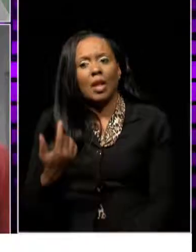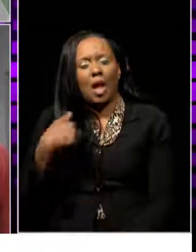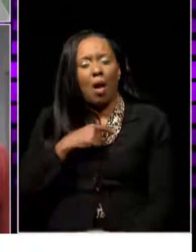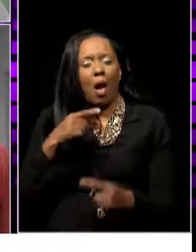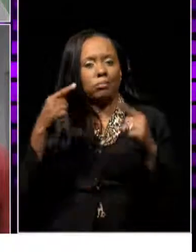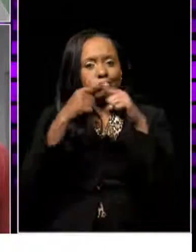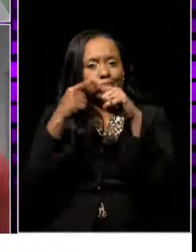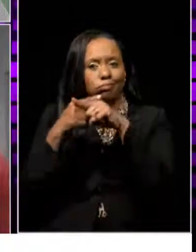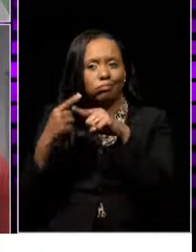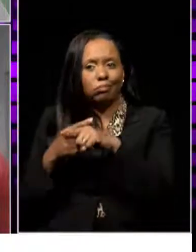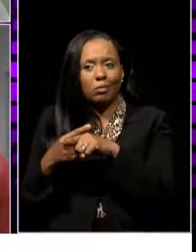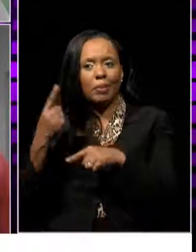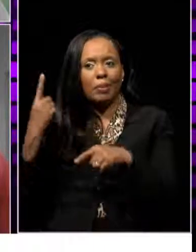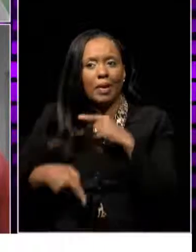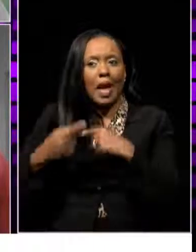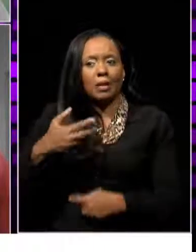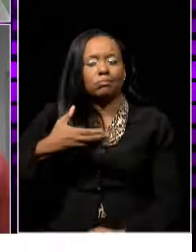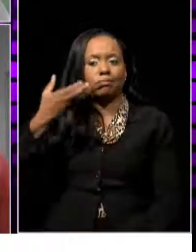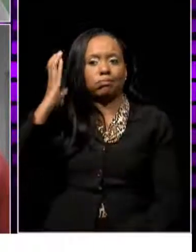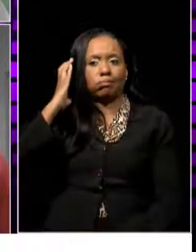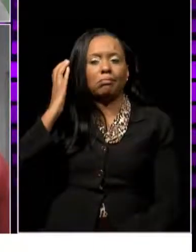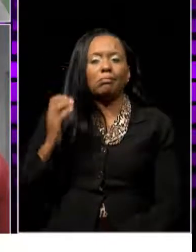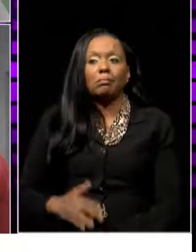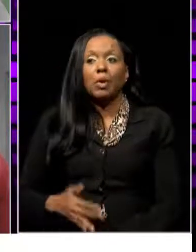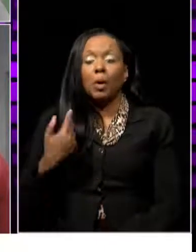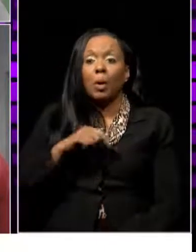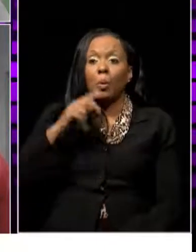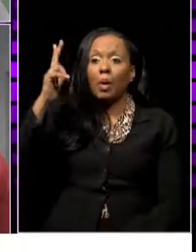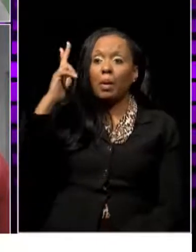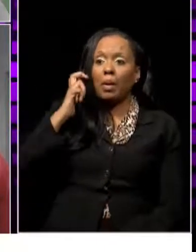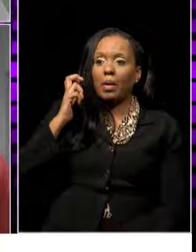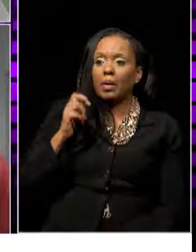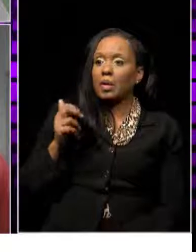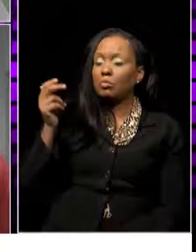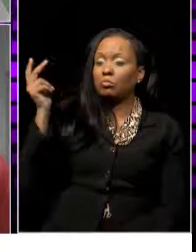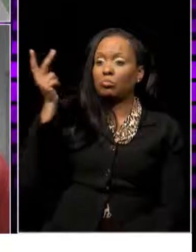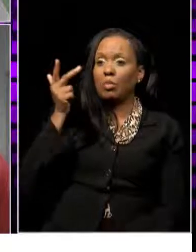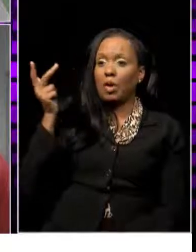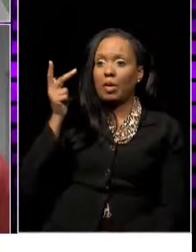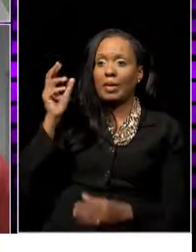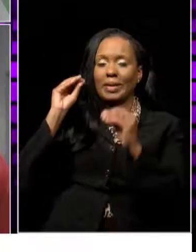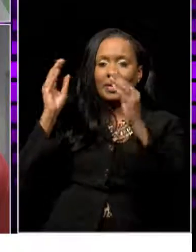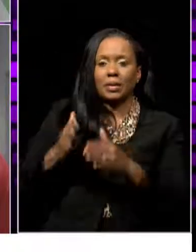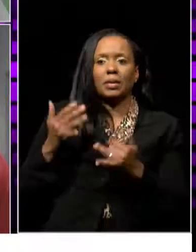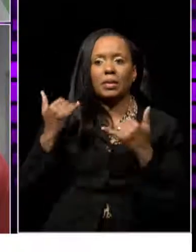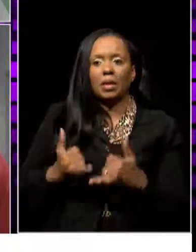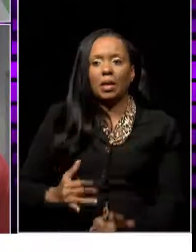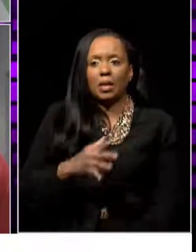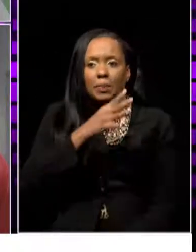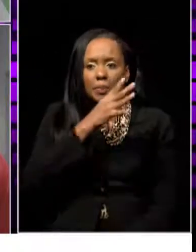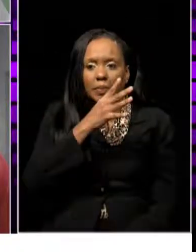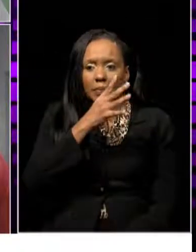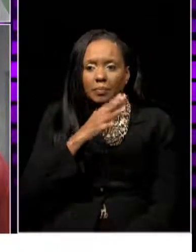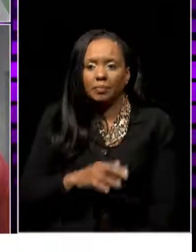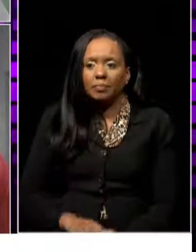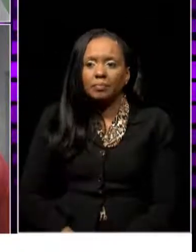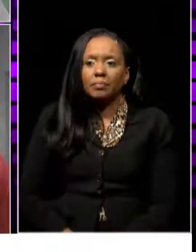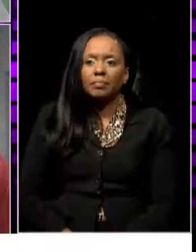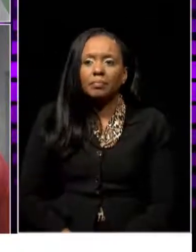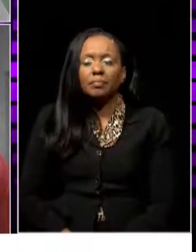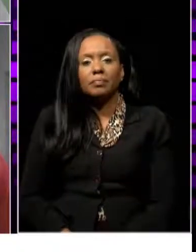heard Mr. Richards. Agreed. We've heard Ms. Fergus. We've heard Mr. Hoyt on the blended approach. Now let's hear the parent. Ms. Cora